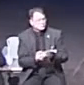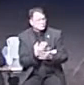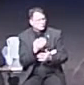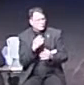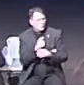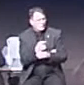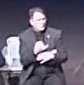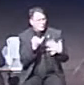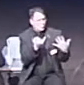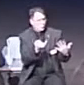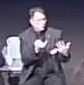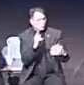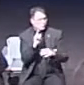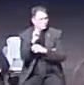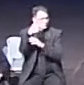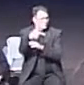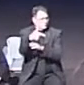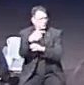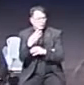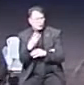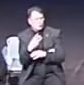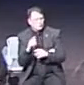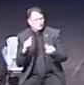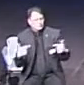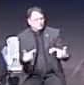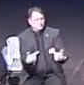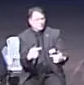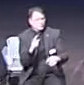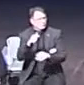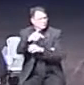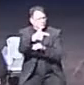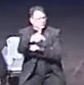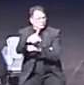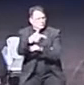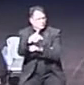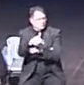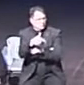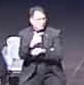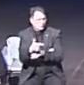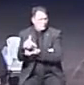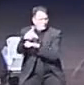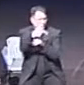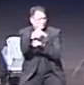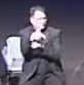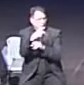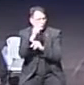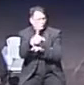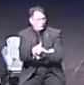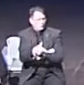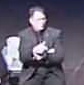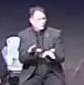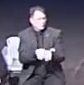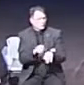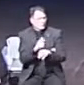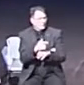six cameras, one overhead, three static and one, what I call the floater, which could rise and move